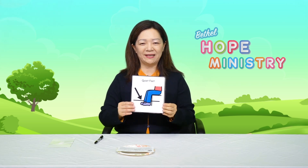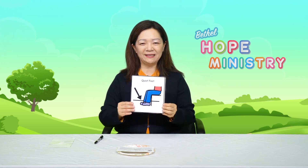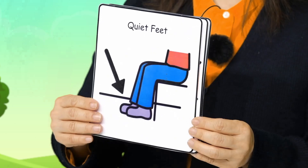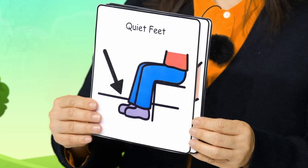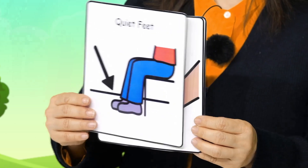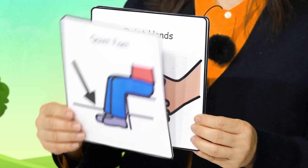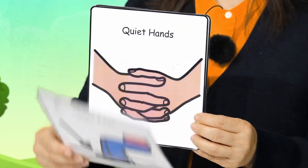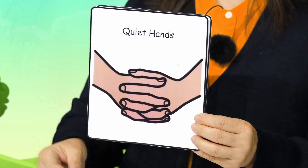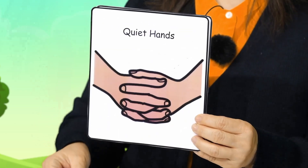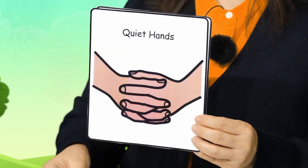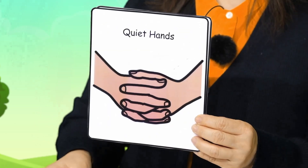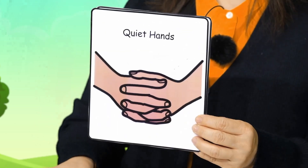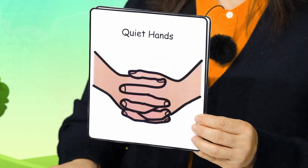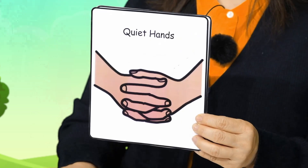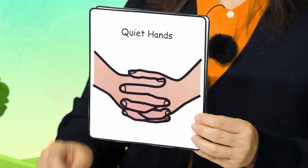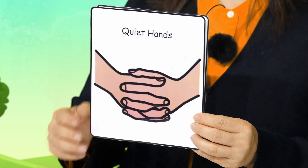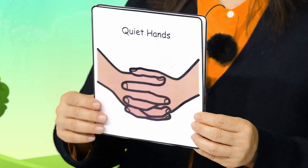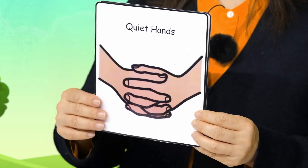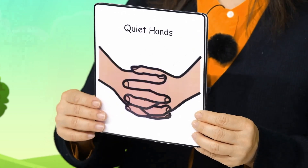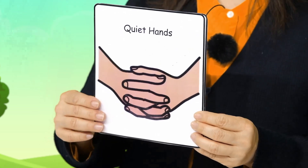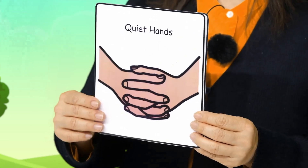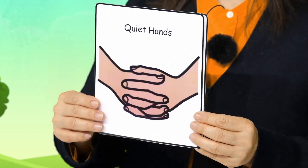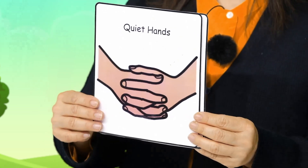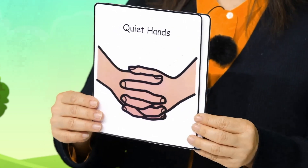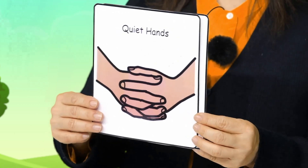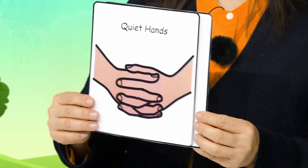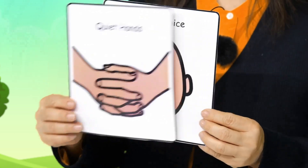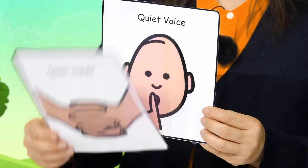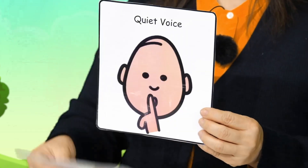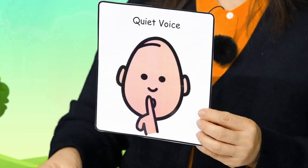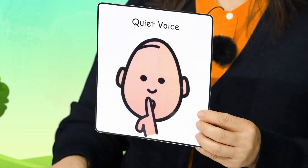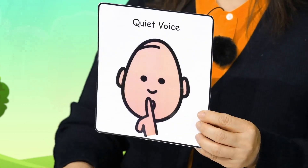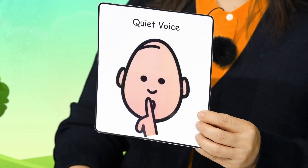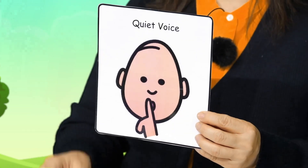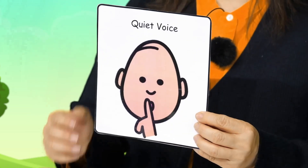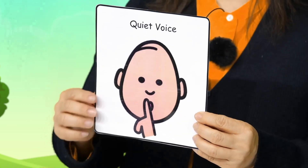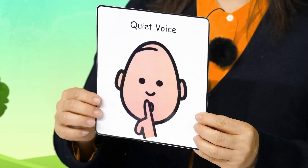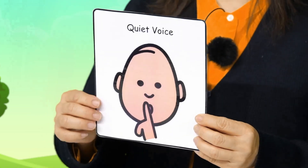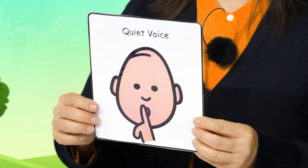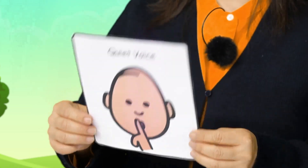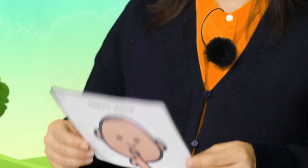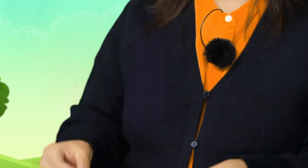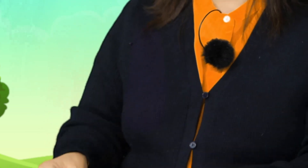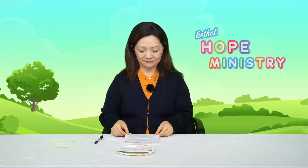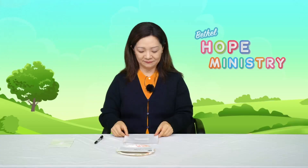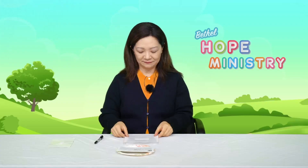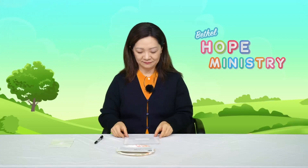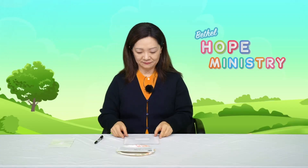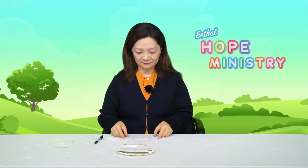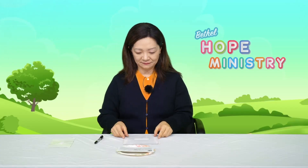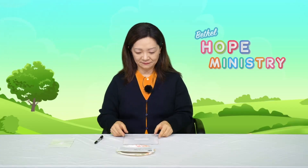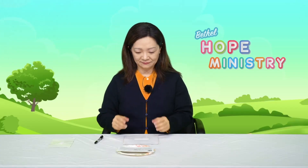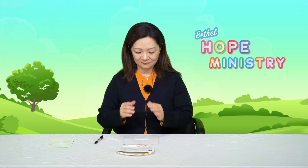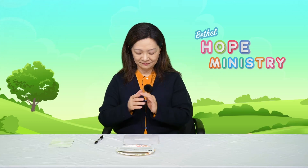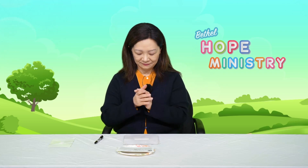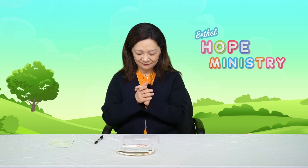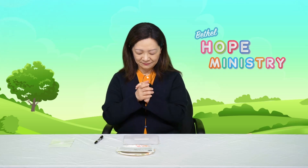Quiet feet, quiet hands, and quiet voice.